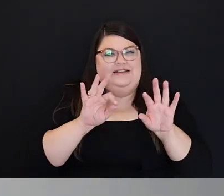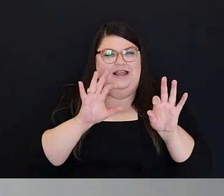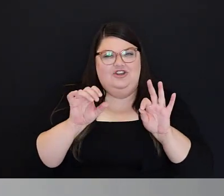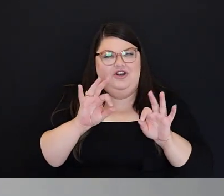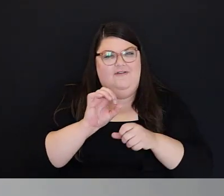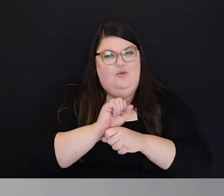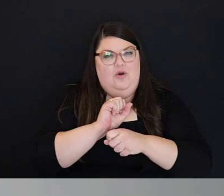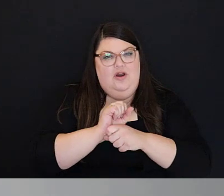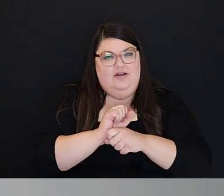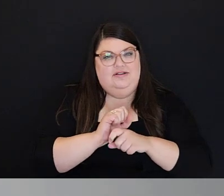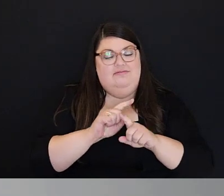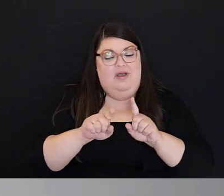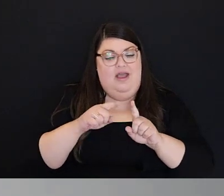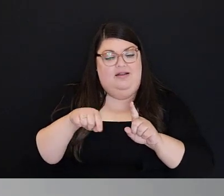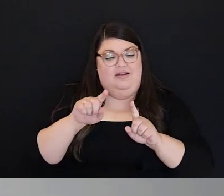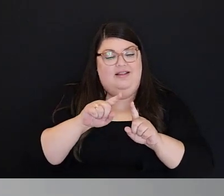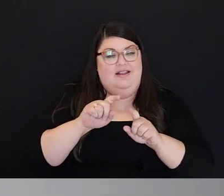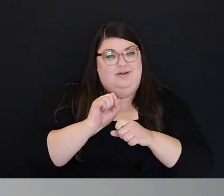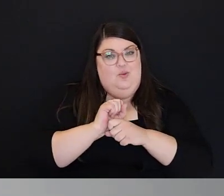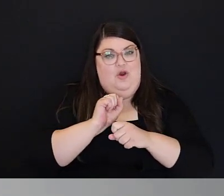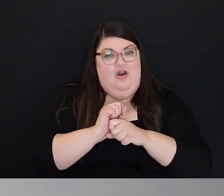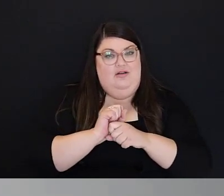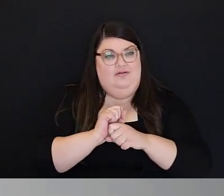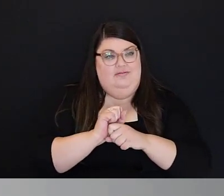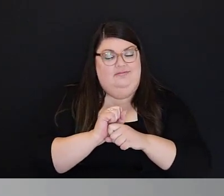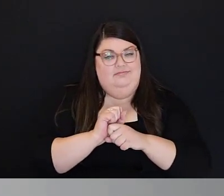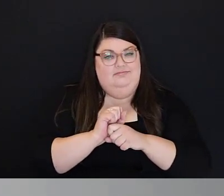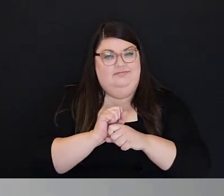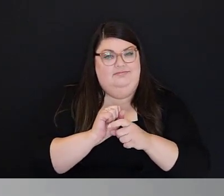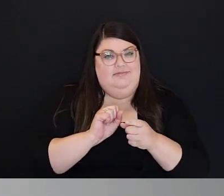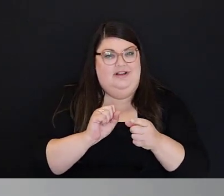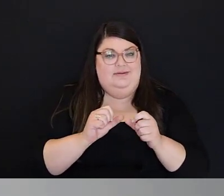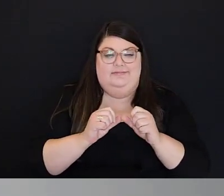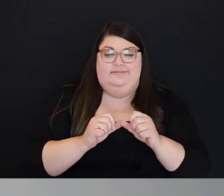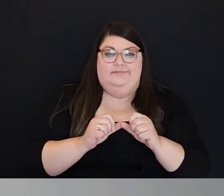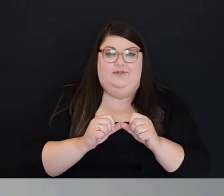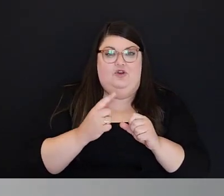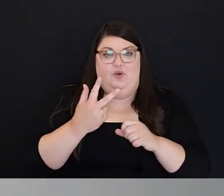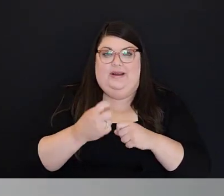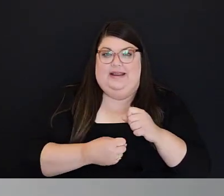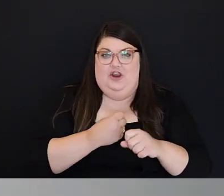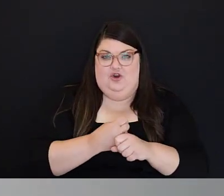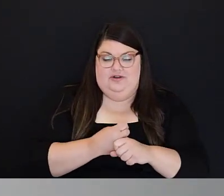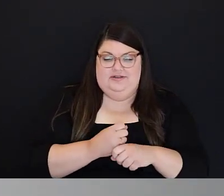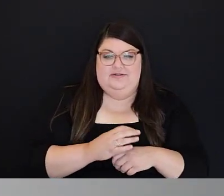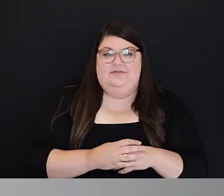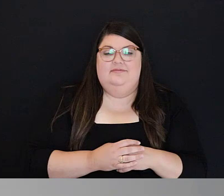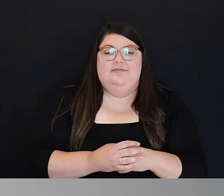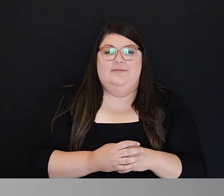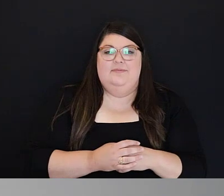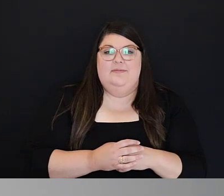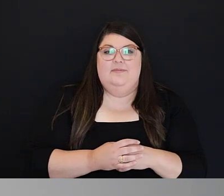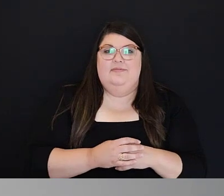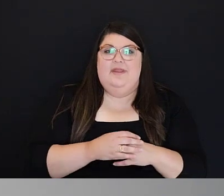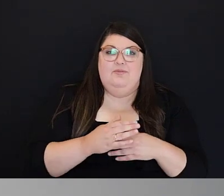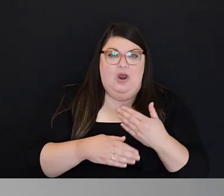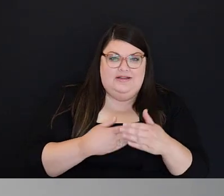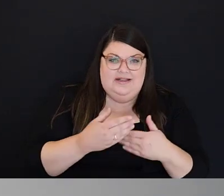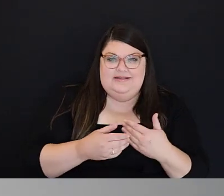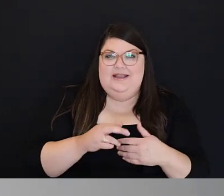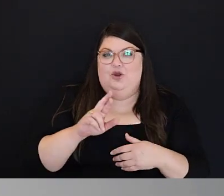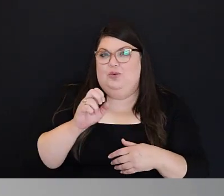selection of works, but this work's been going on for 3 years, processing this, like